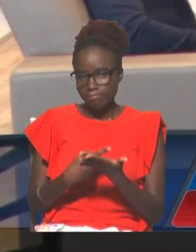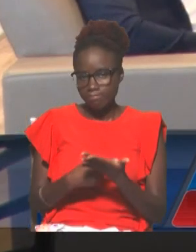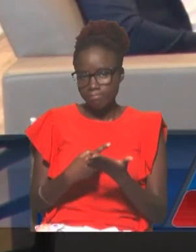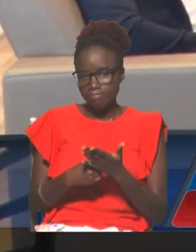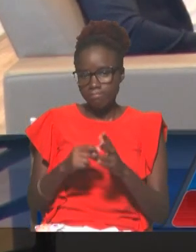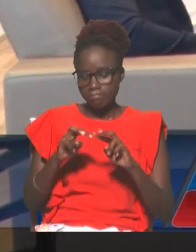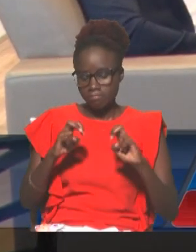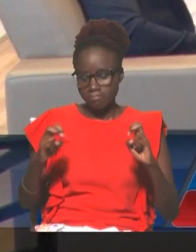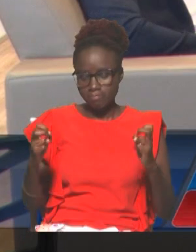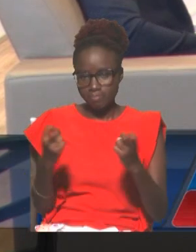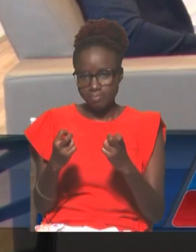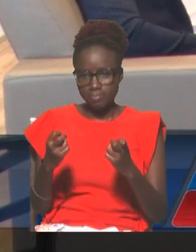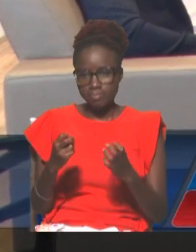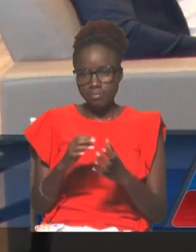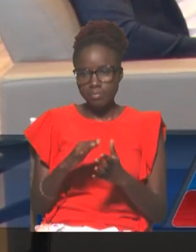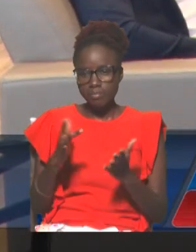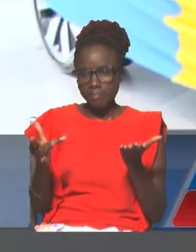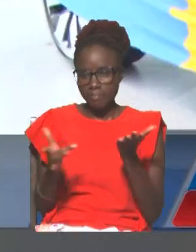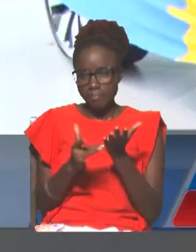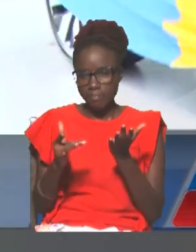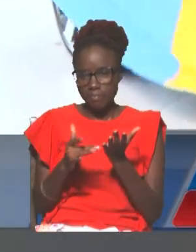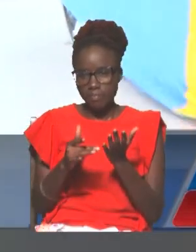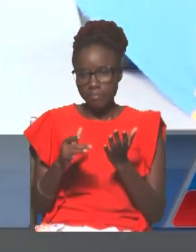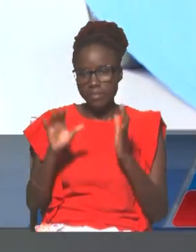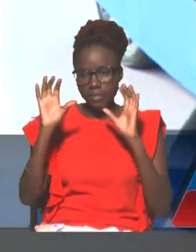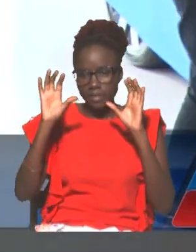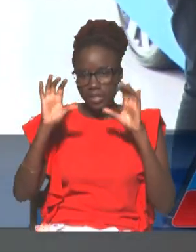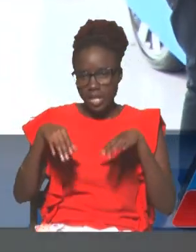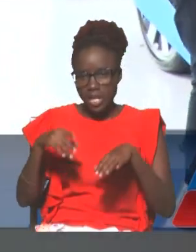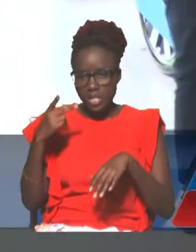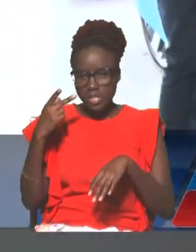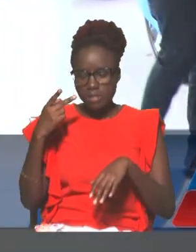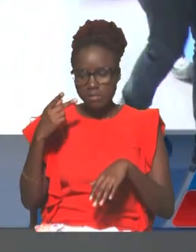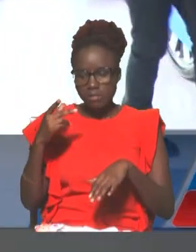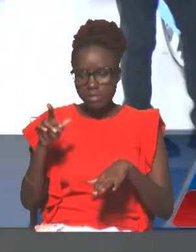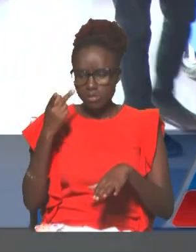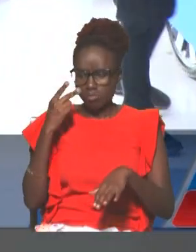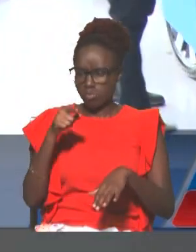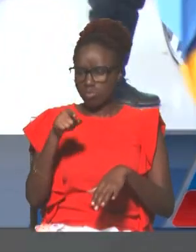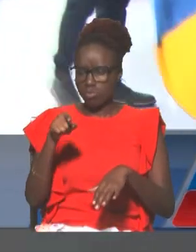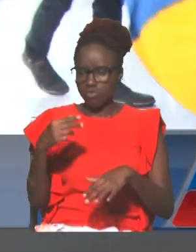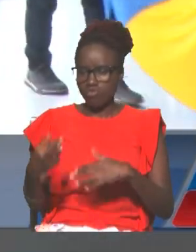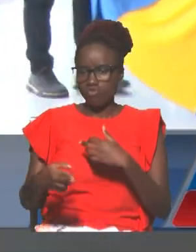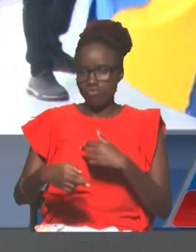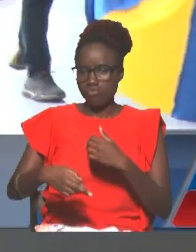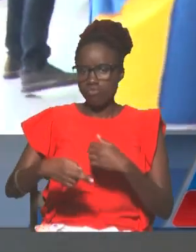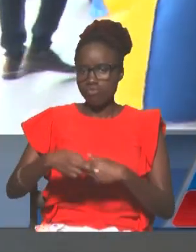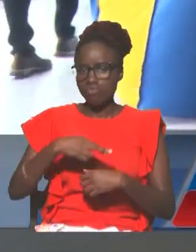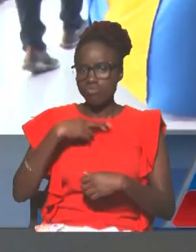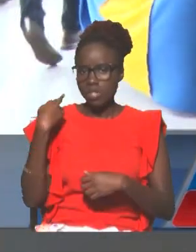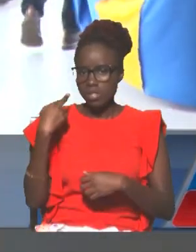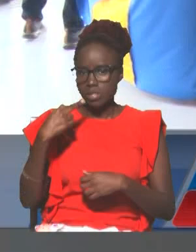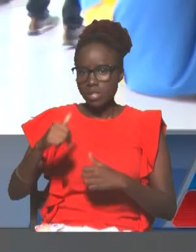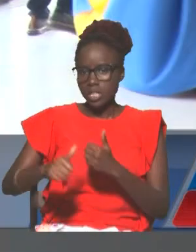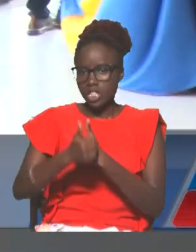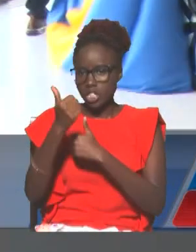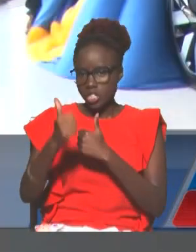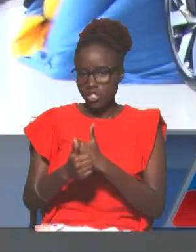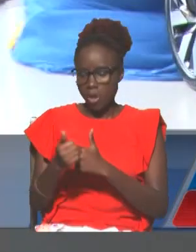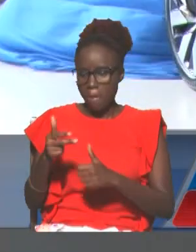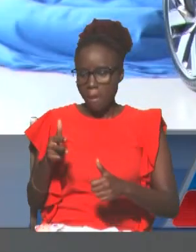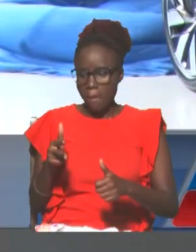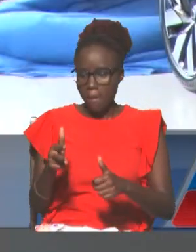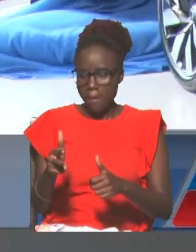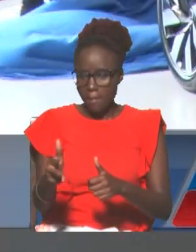field, who pointed out that the technology is able to predict risks, adapt, and help protect people on the roads.